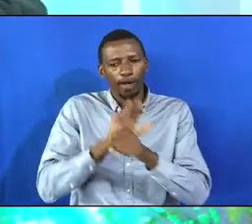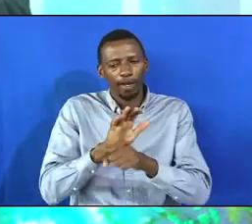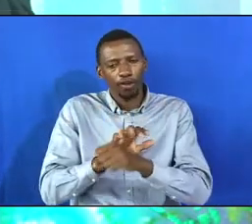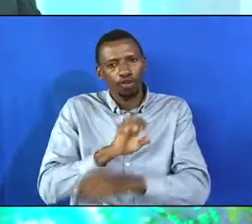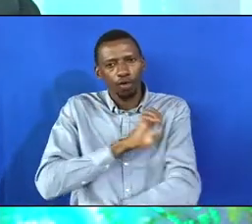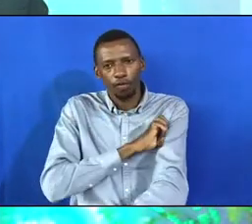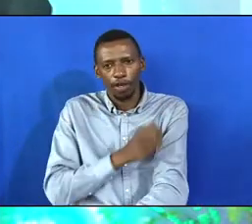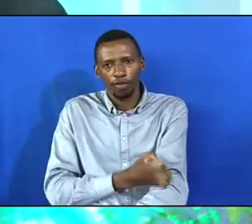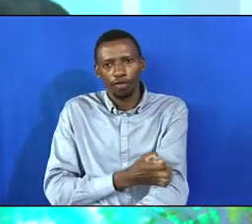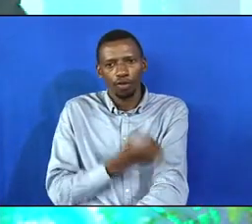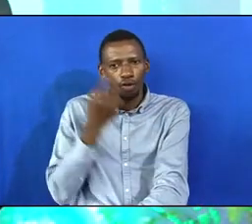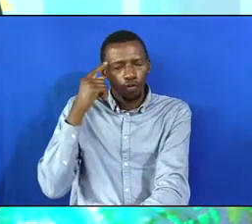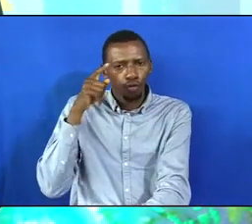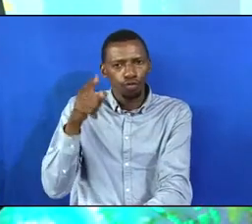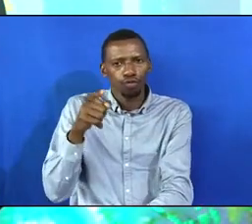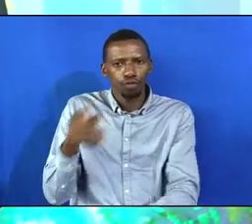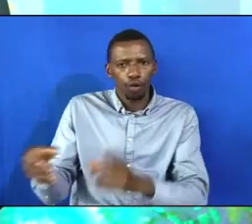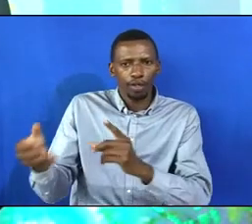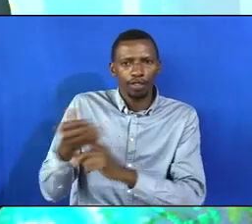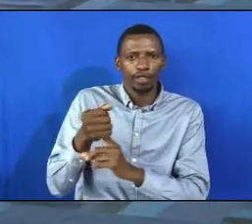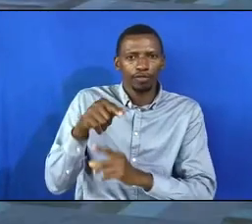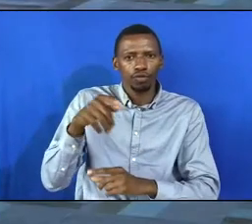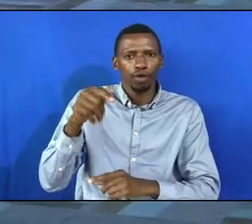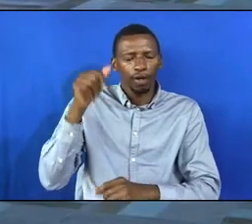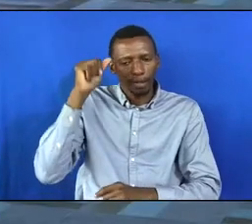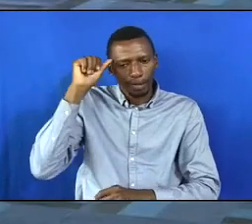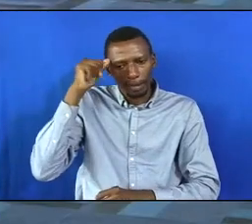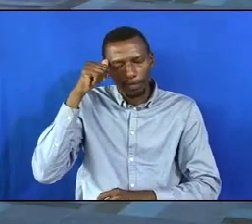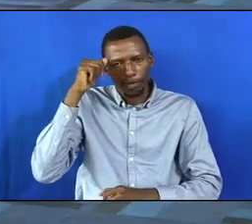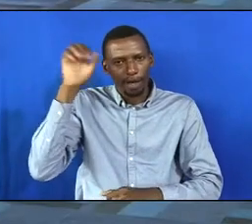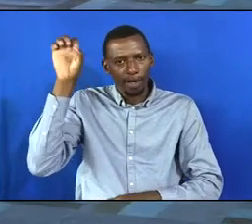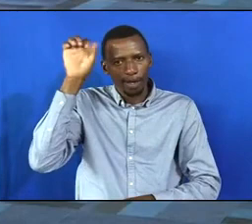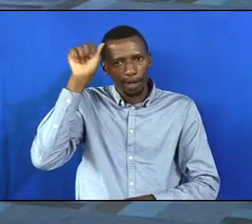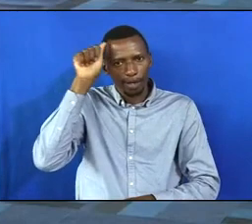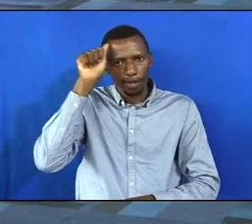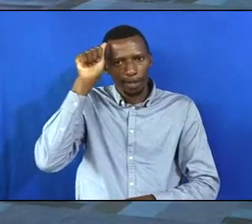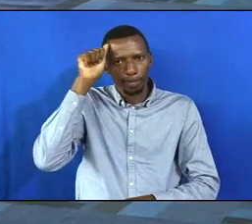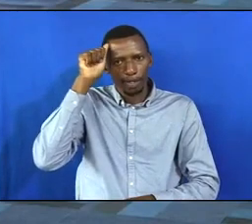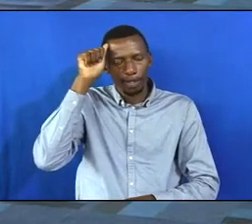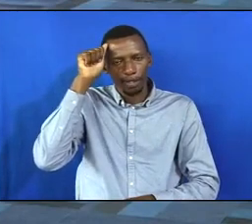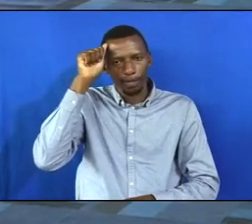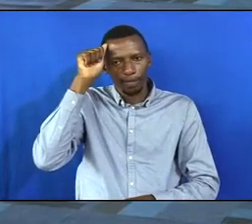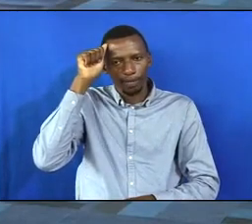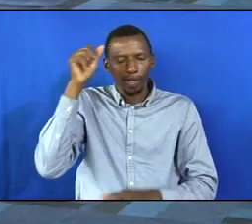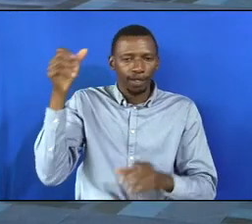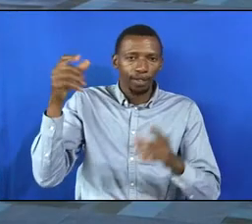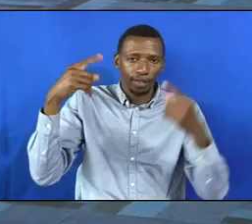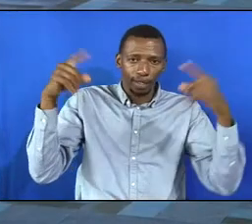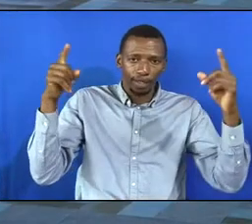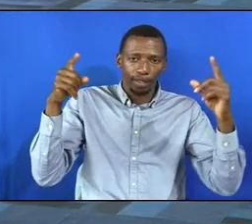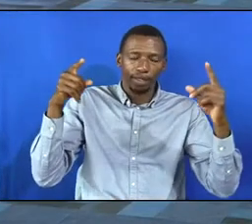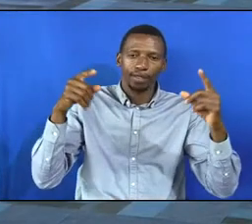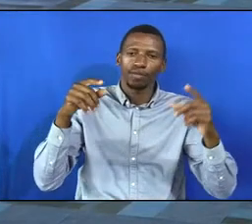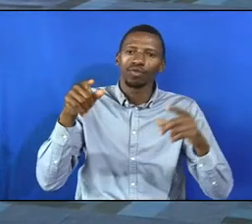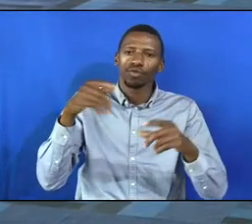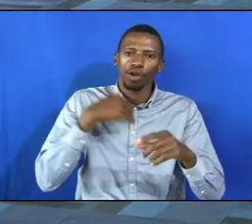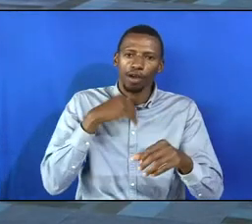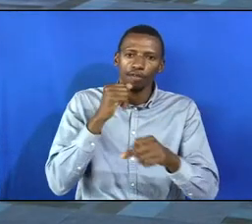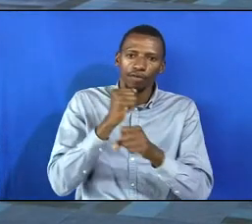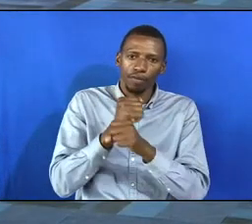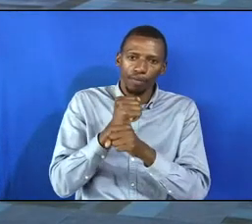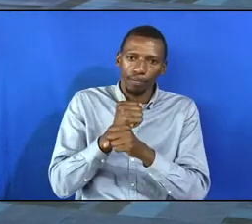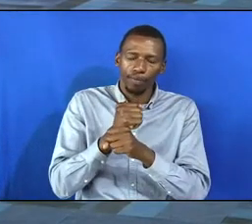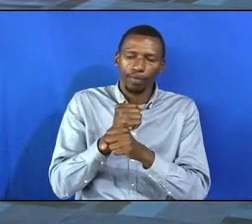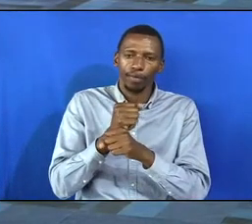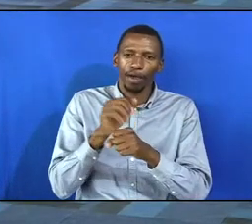for you to attain your scholarly attainments. It has taken an effort. But I want to tell you one thing. You